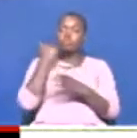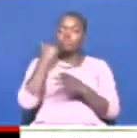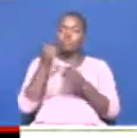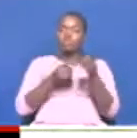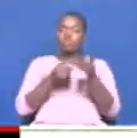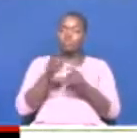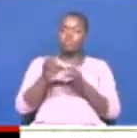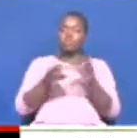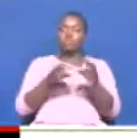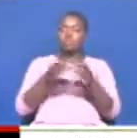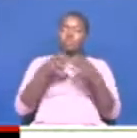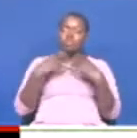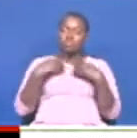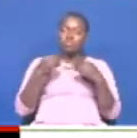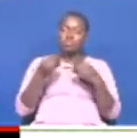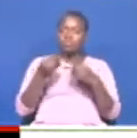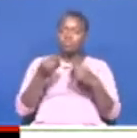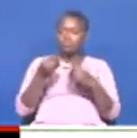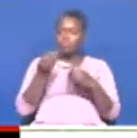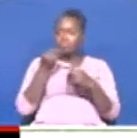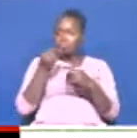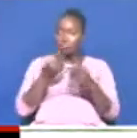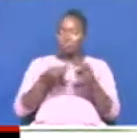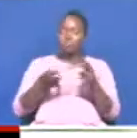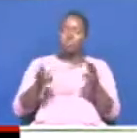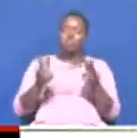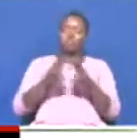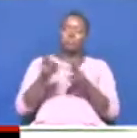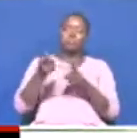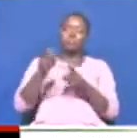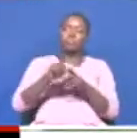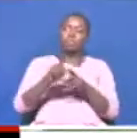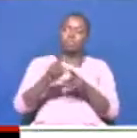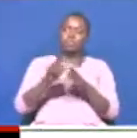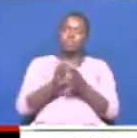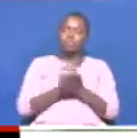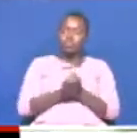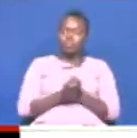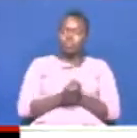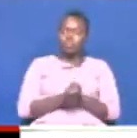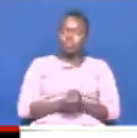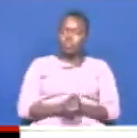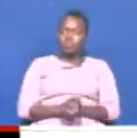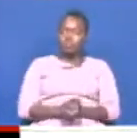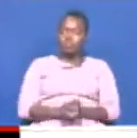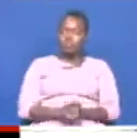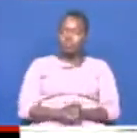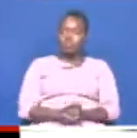formulation, value addition and marketing in the dairy subsector. Reporting for Lunchtime News, I am Teresa Mutai.